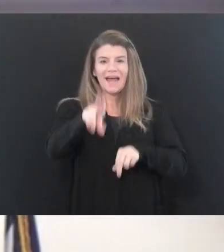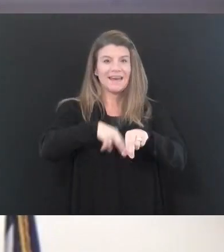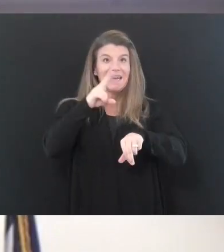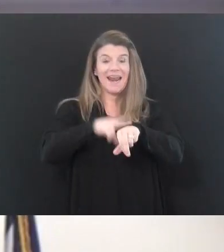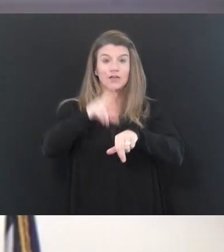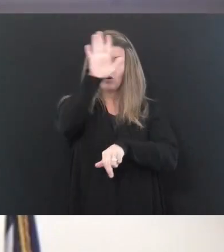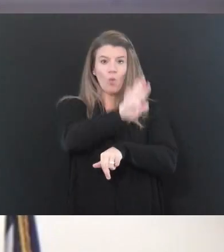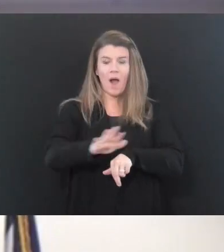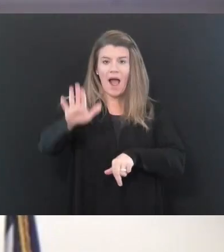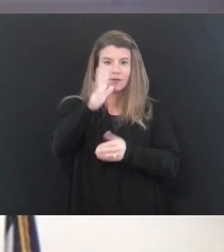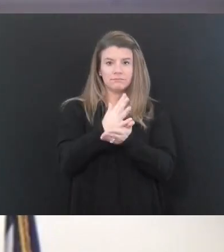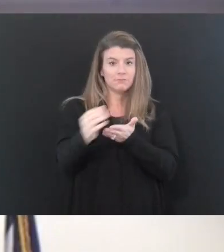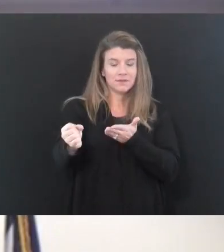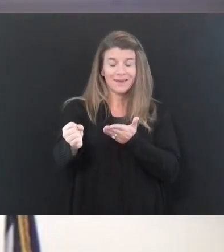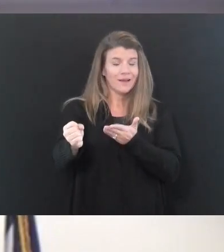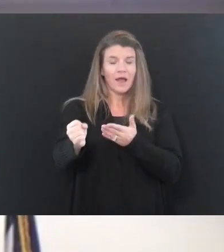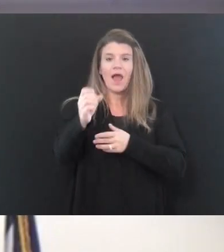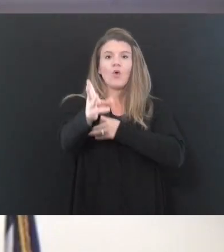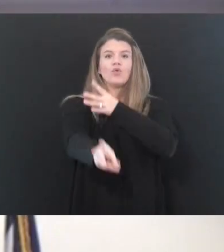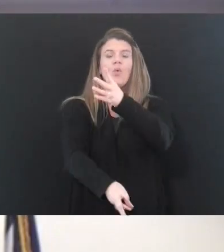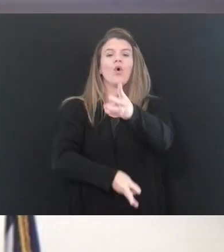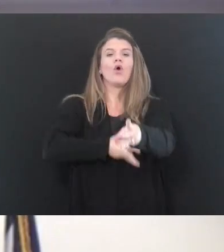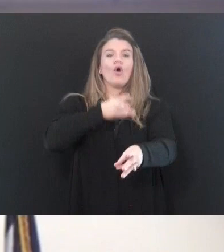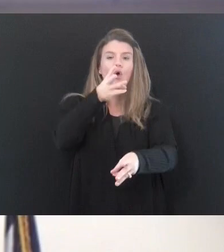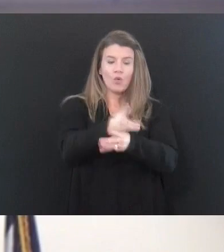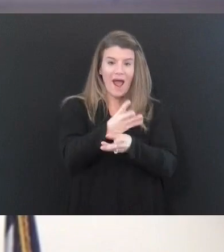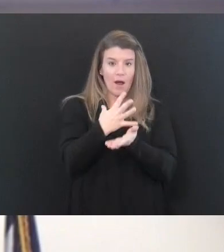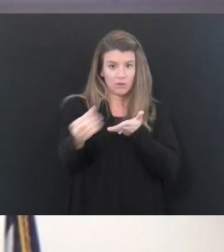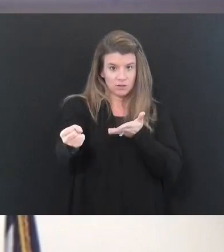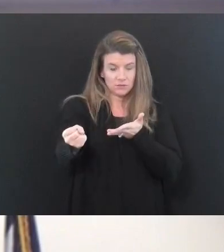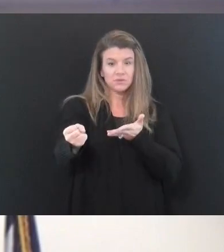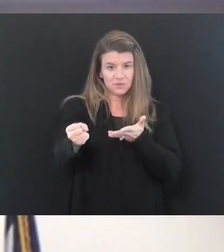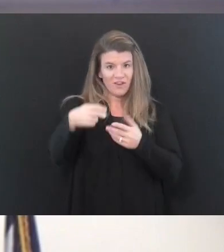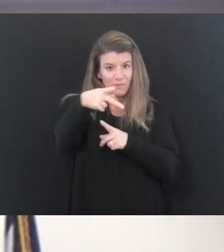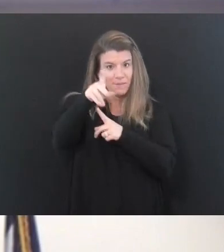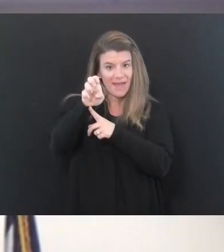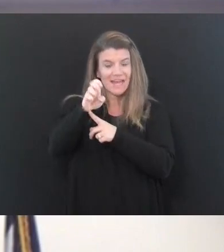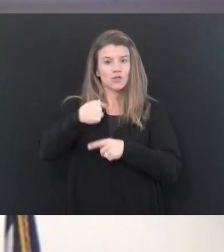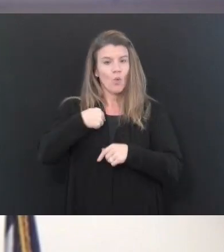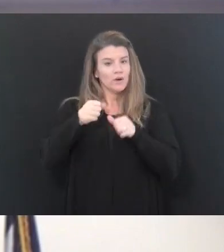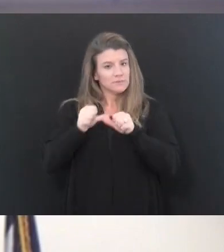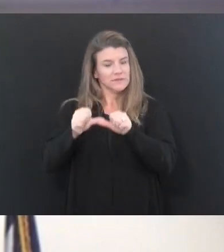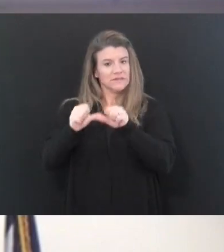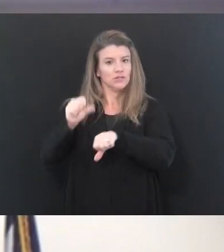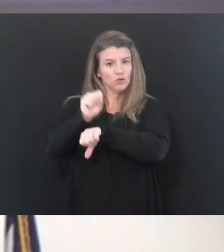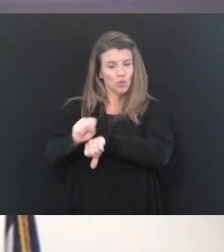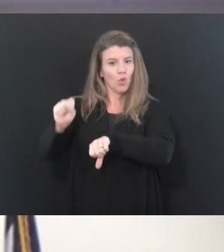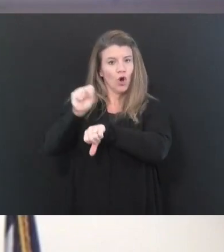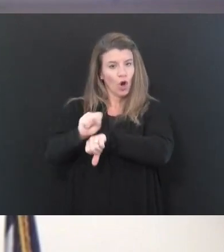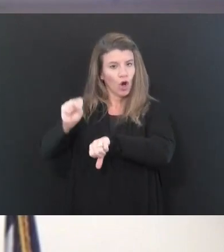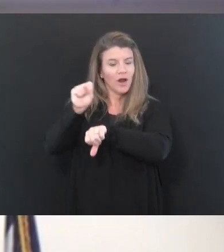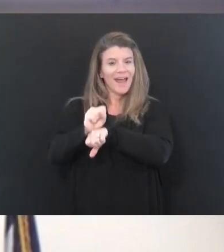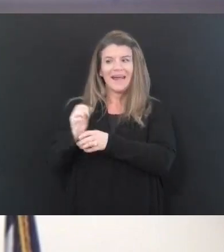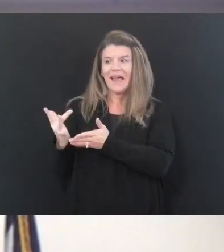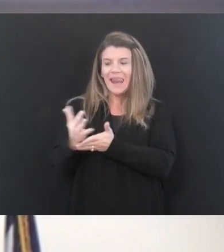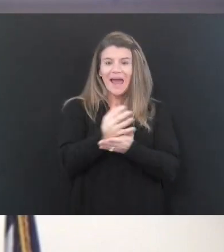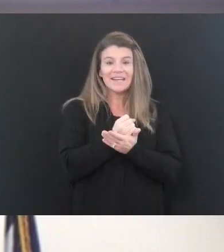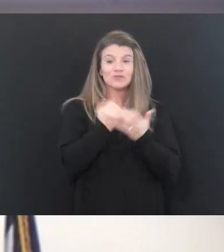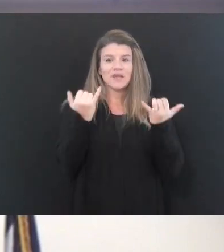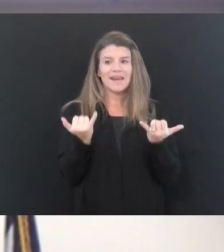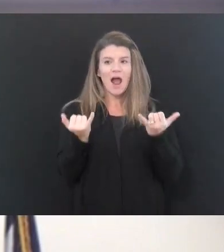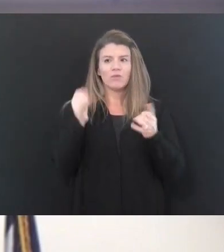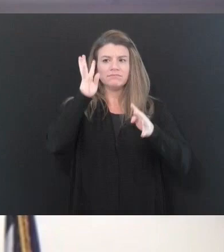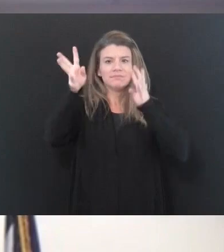of PPE, but a global shortage of PPE. So we continue to work, and the governor's tasked us to be innovative in how we source